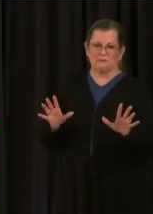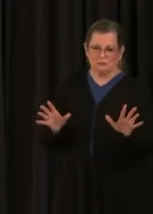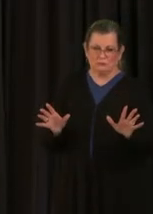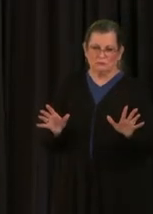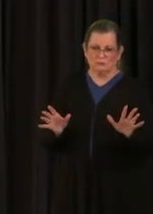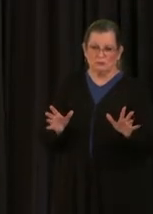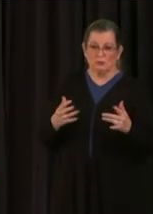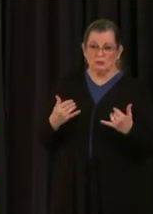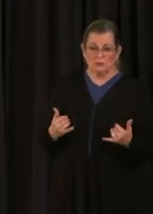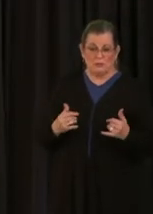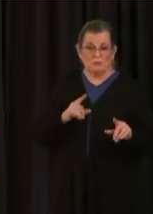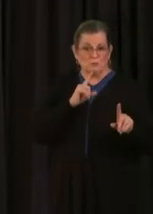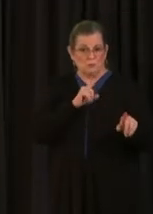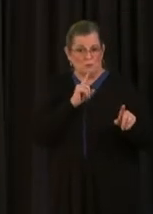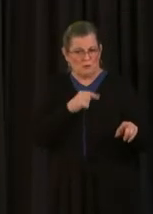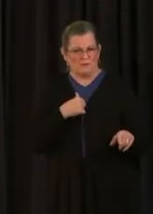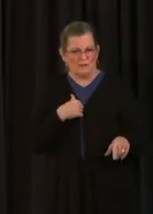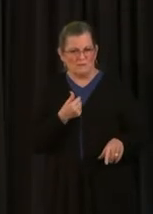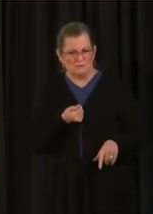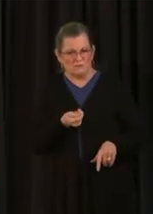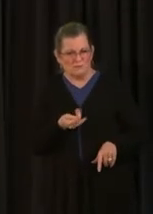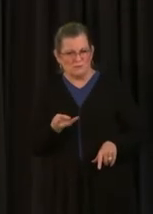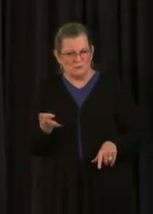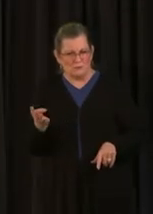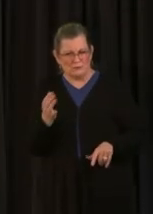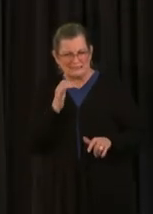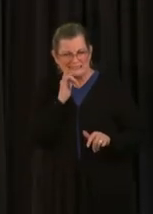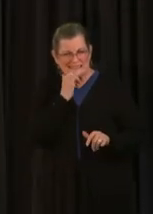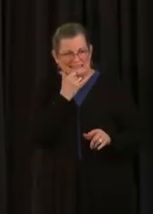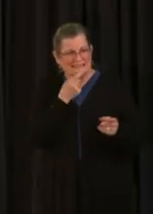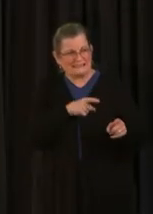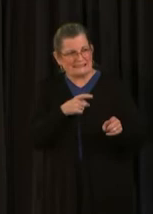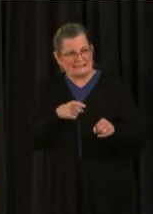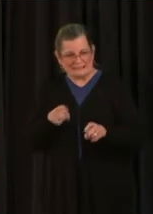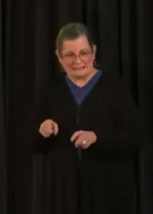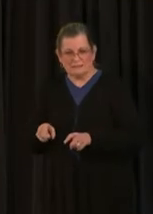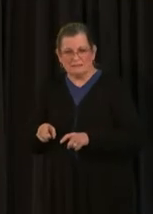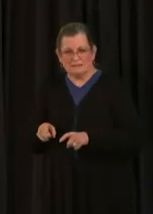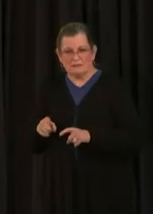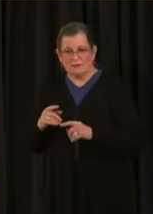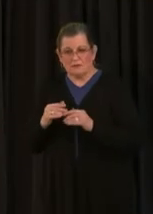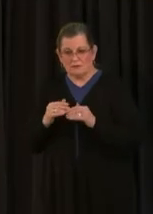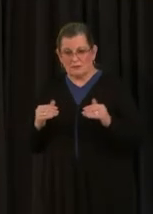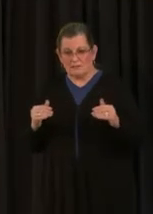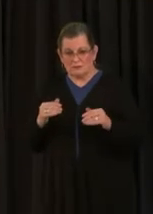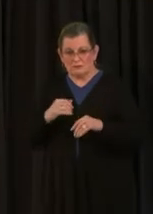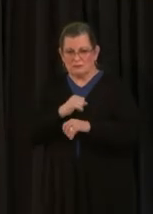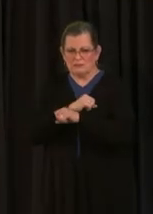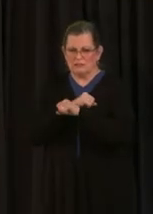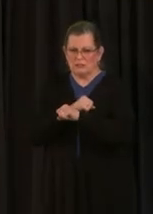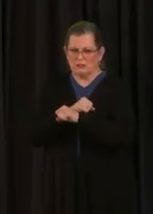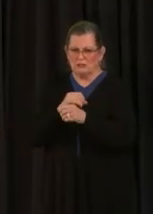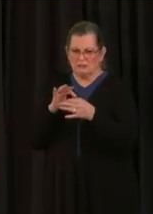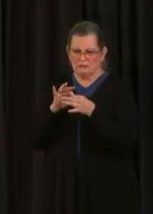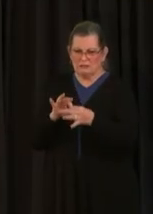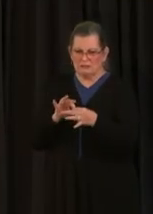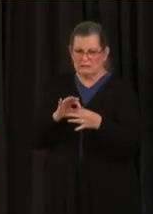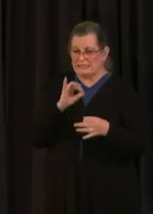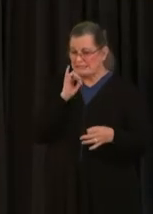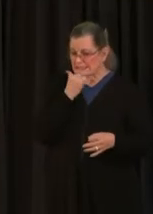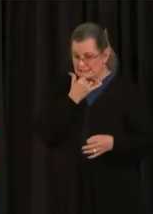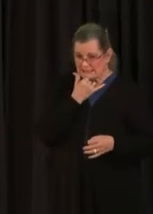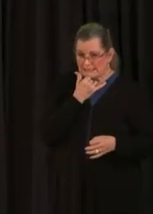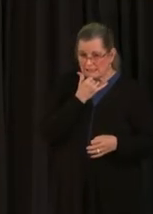perspective, the TSA administration issues security directives all the time. On the airline industry side, they've issued hundreds of